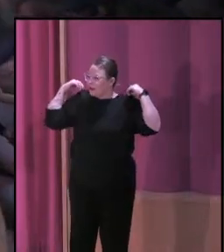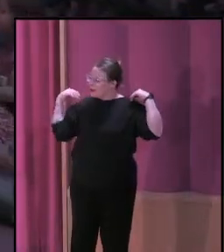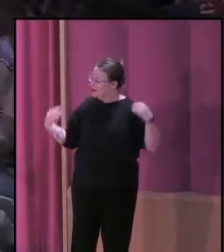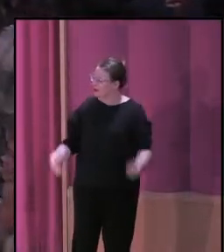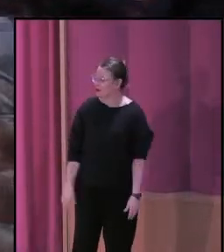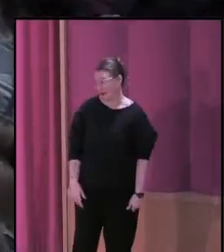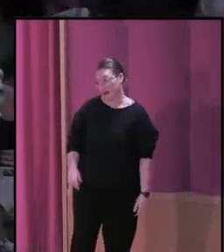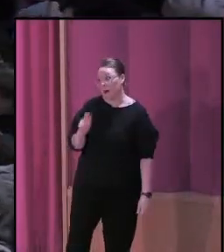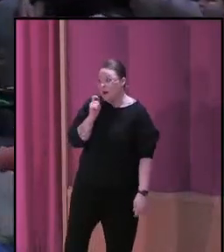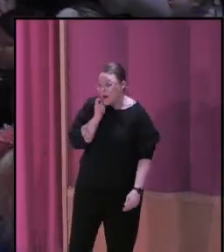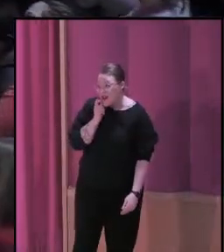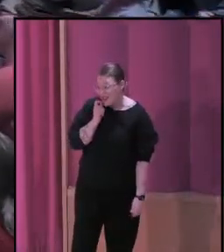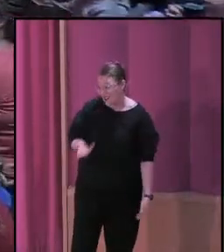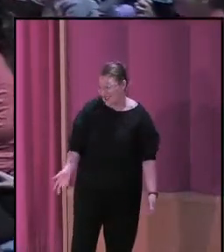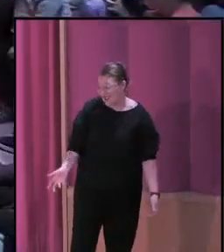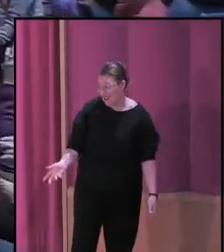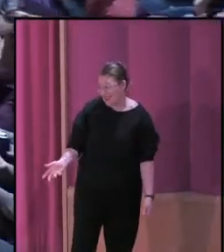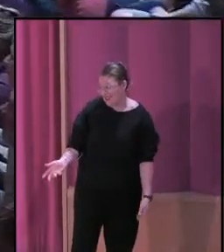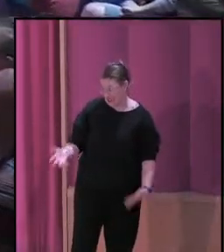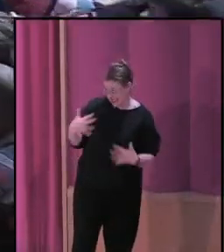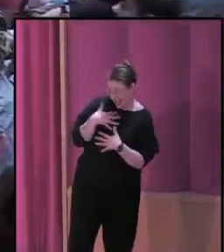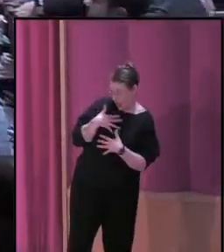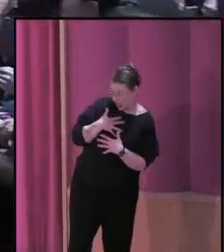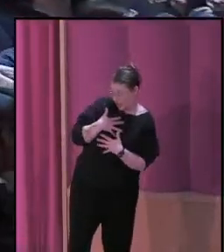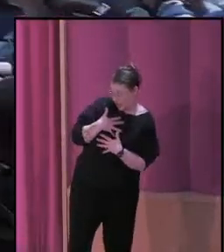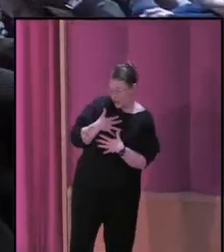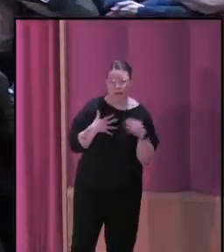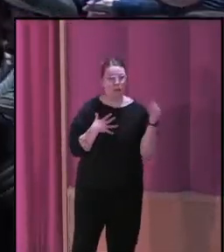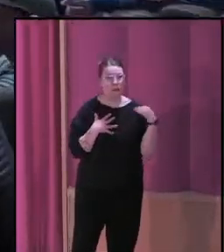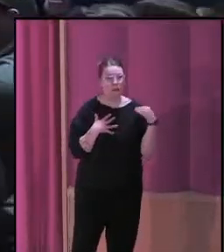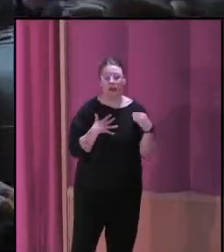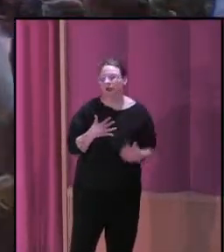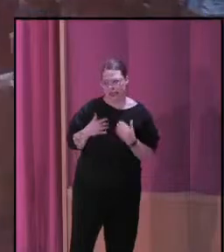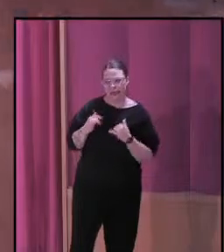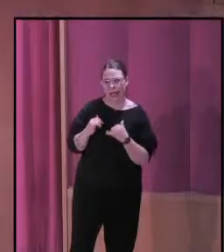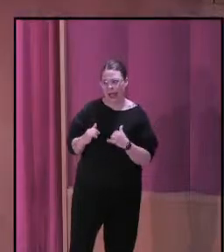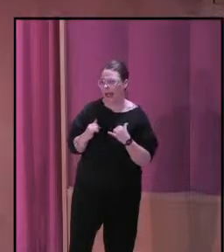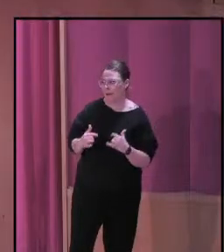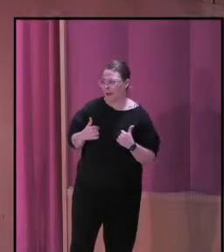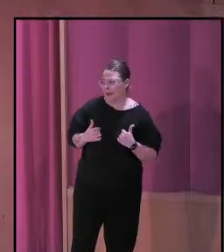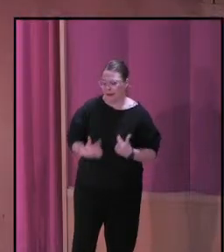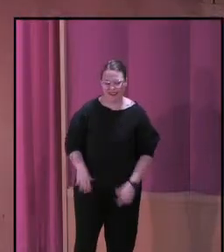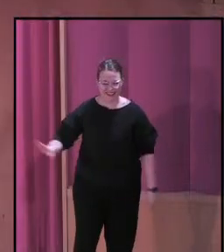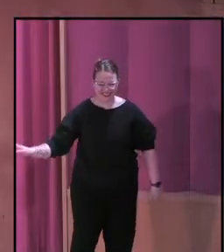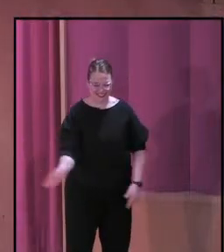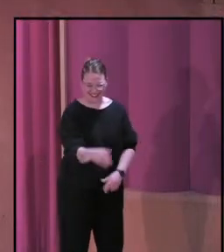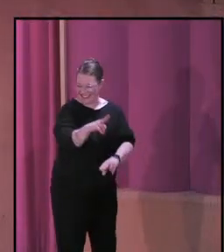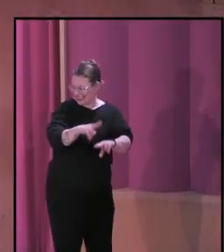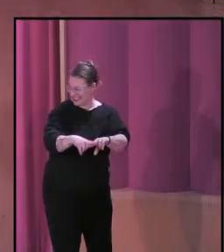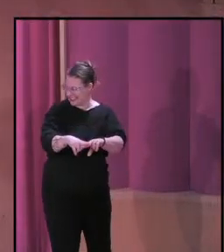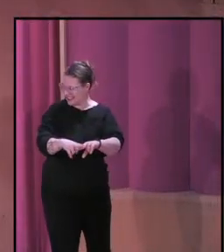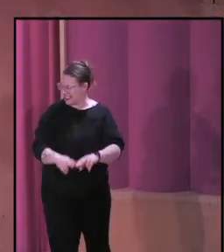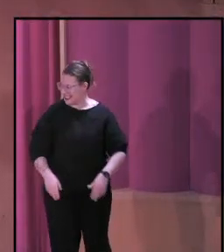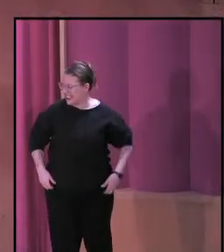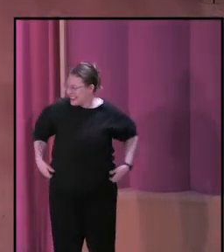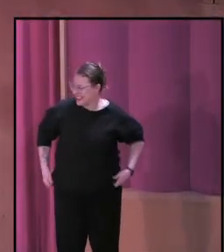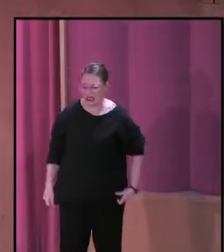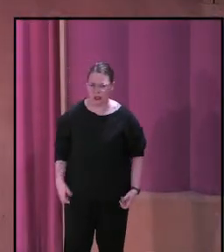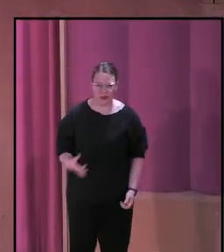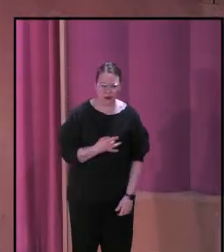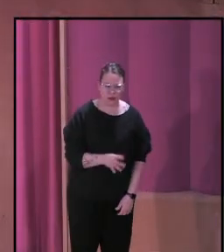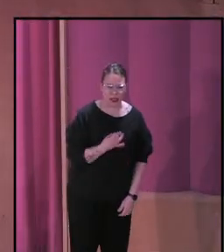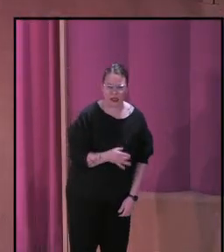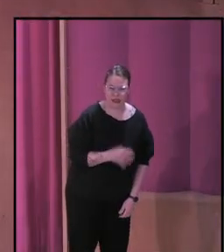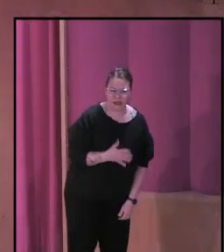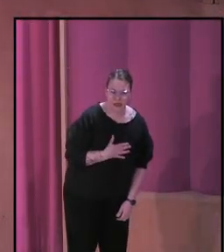That's pretty great, huh? Were you scared? Yeah, that makes two of us. Thanks so much. You can go back to your seat. I was like, Yeah, no, I